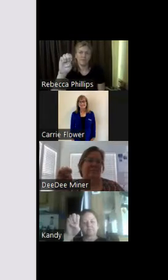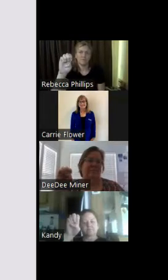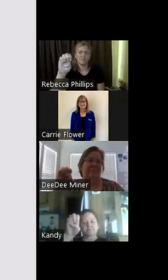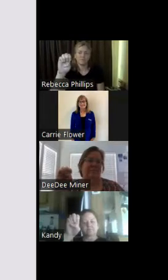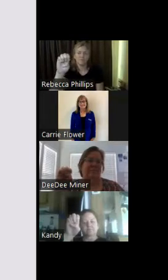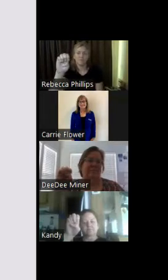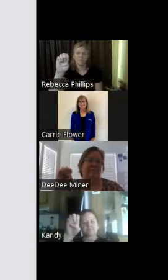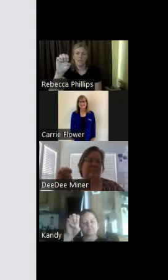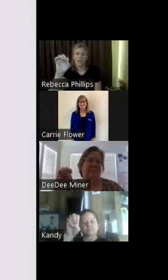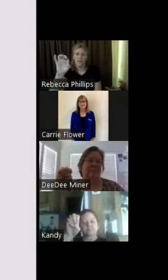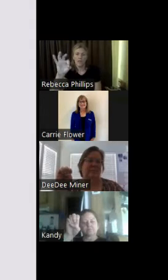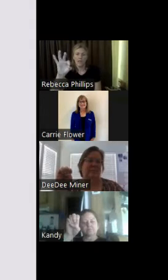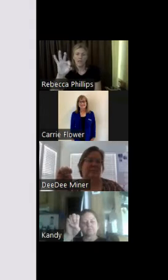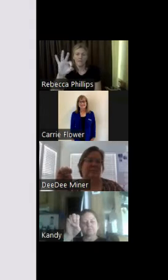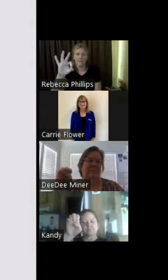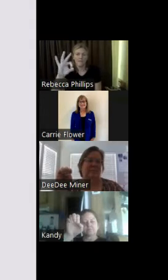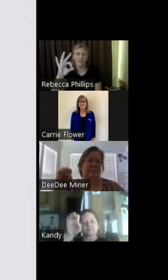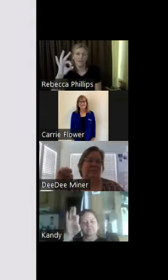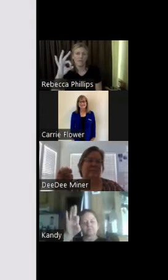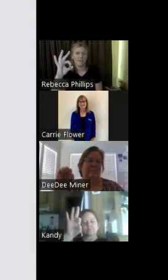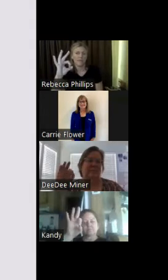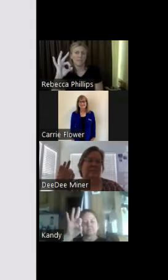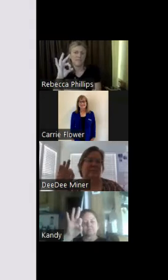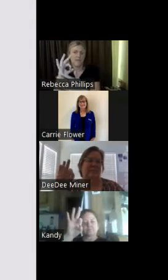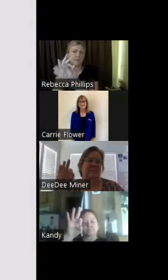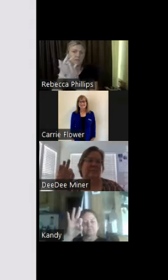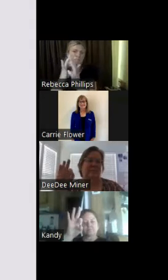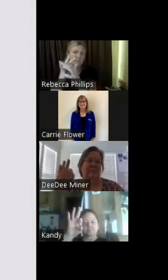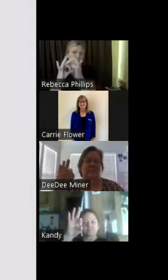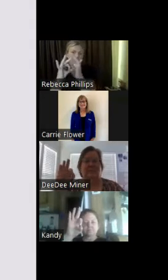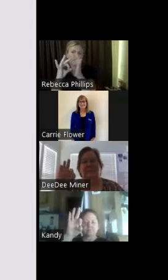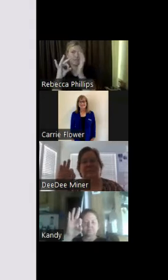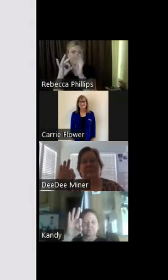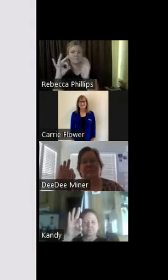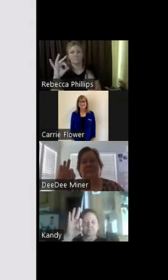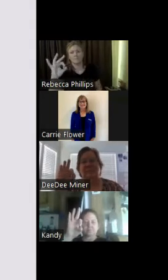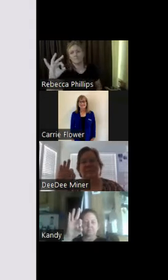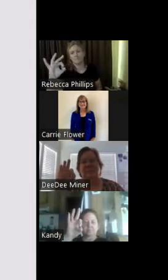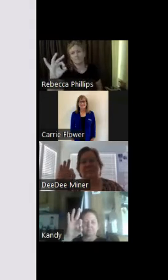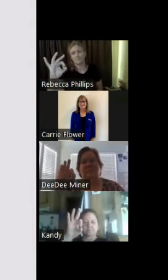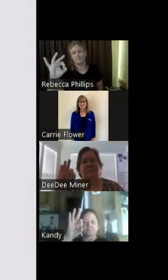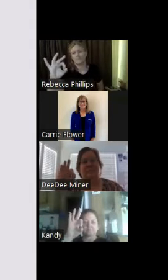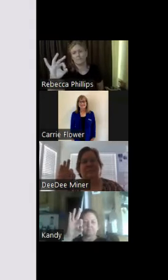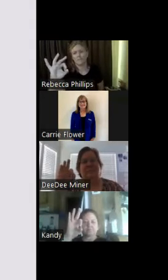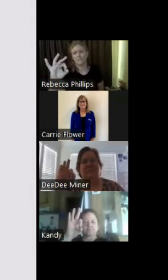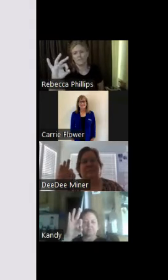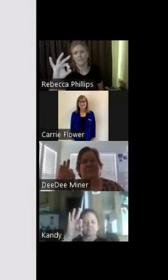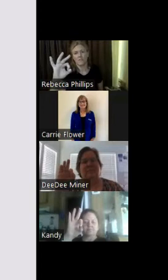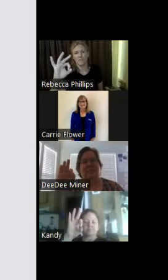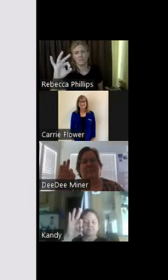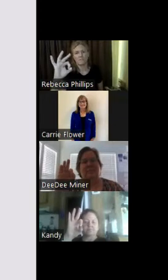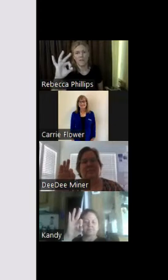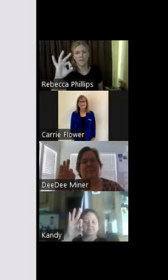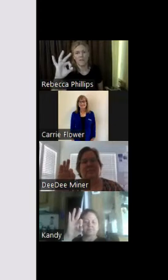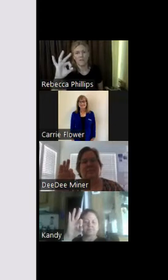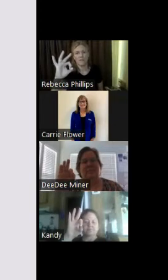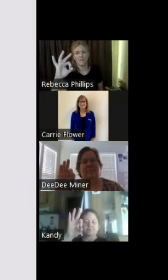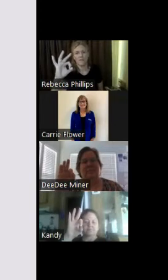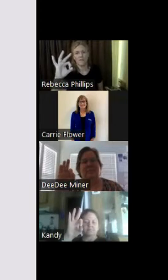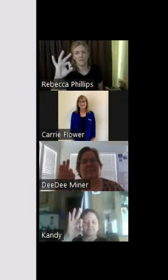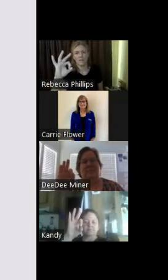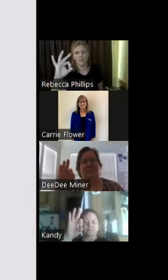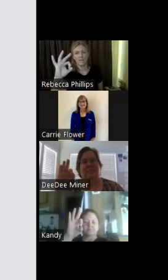E, F. I always think of it as a feather, feathered little strands of a feather. So F,